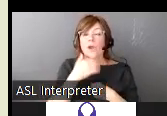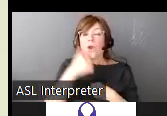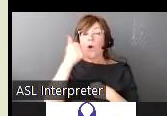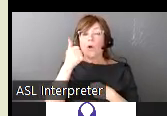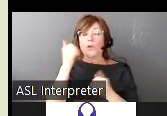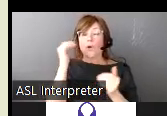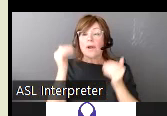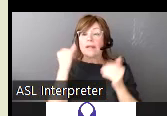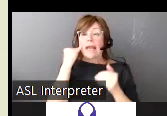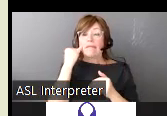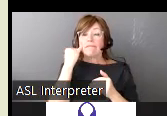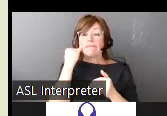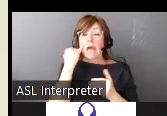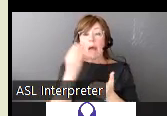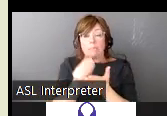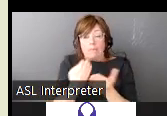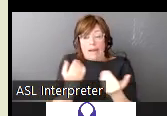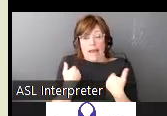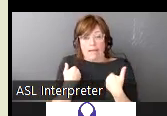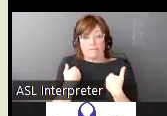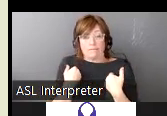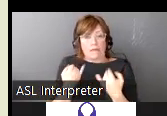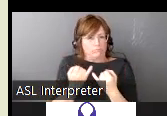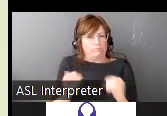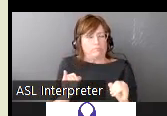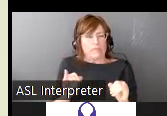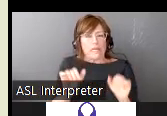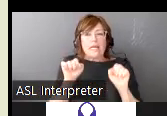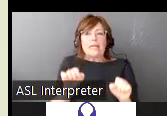financial independence, they can easily access